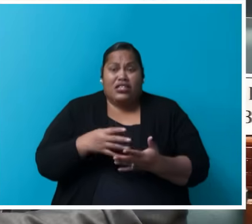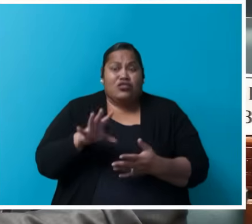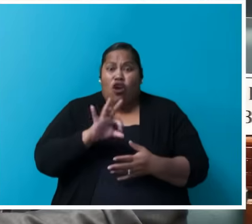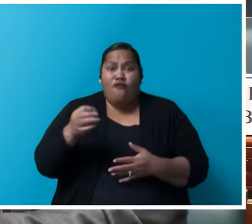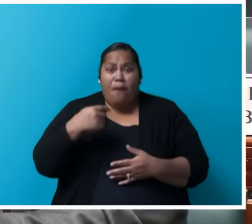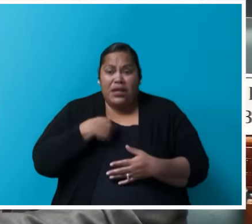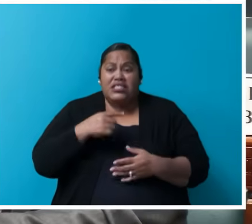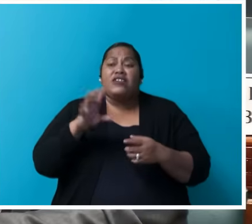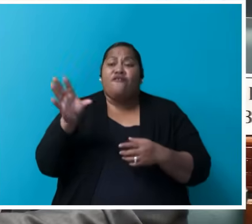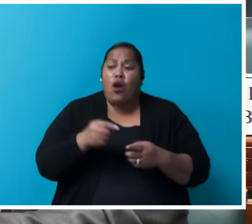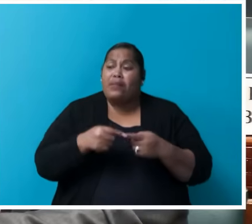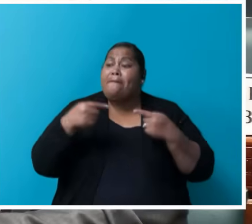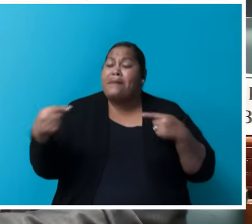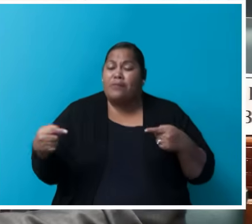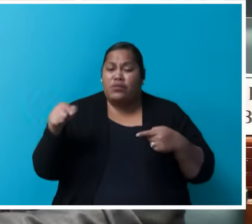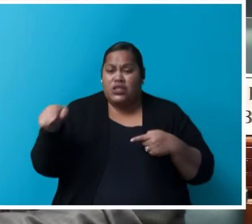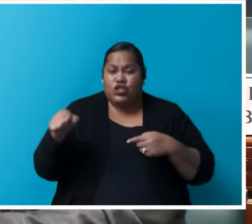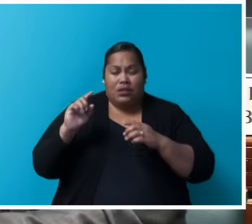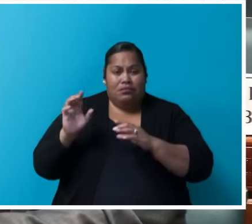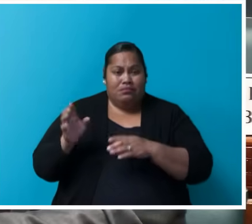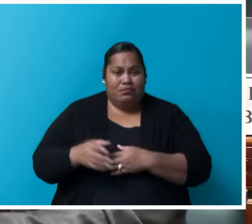is from the opposition.